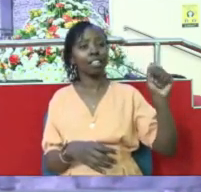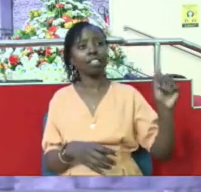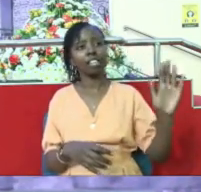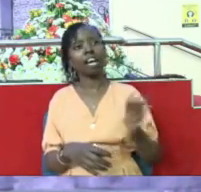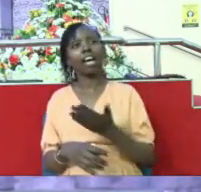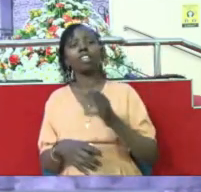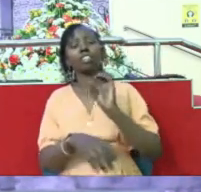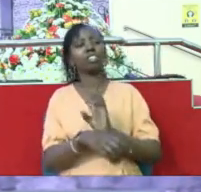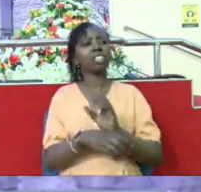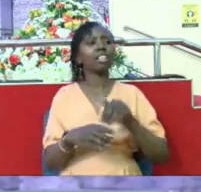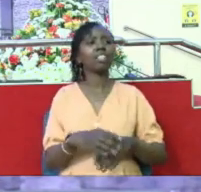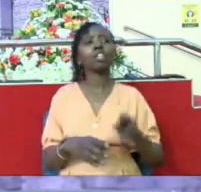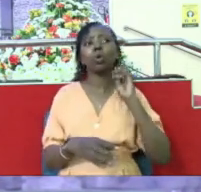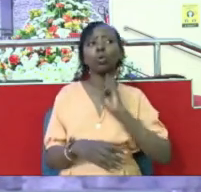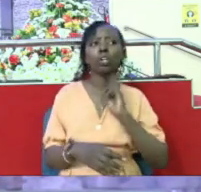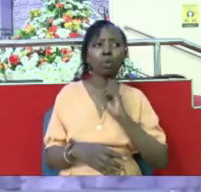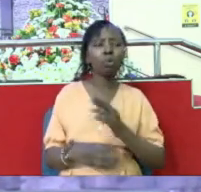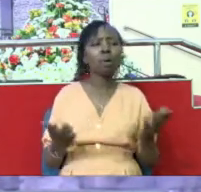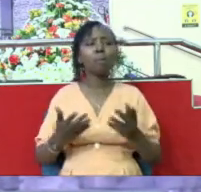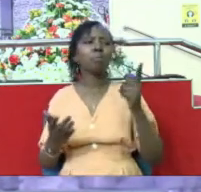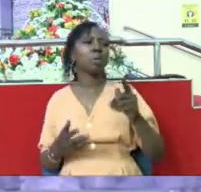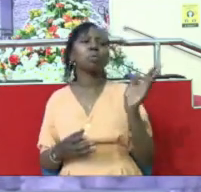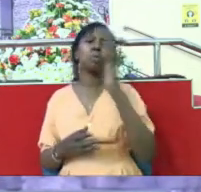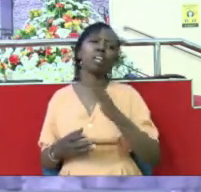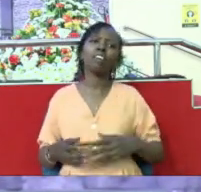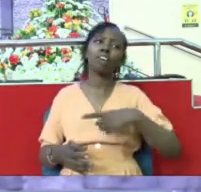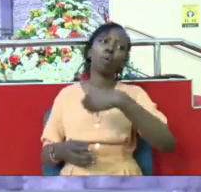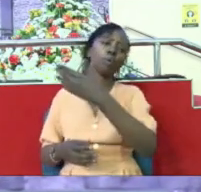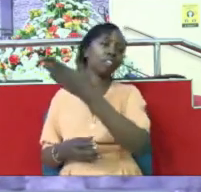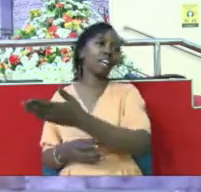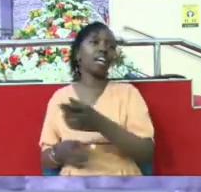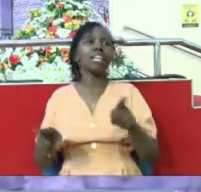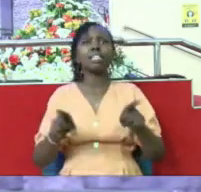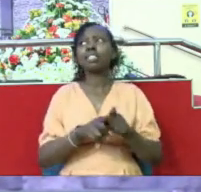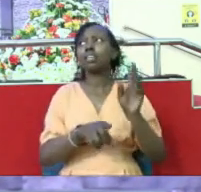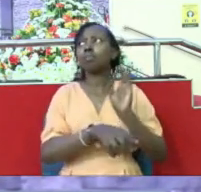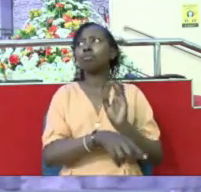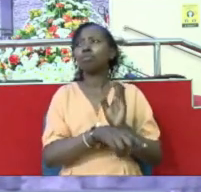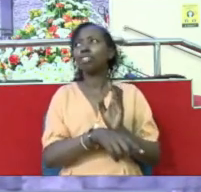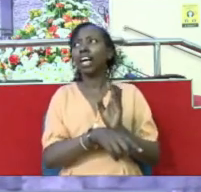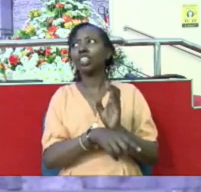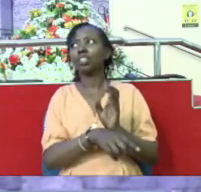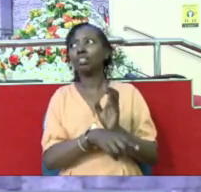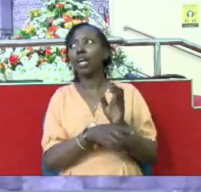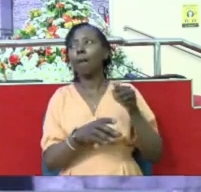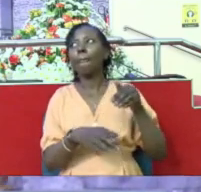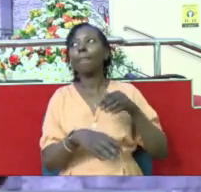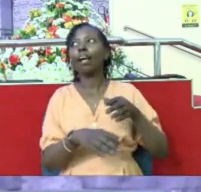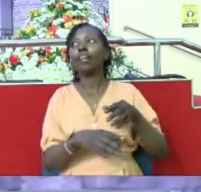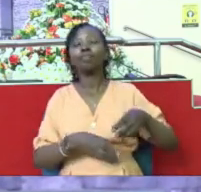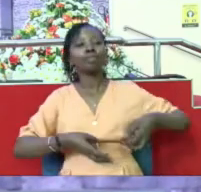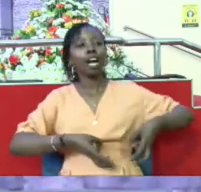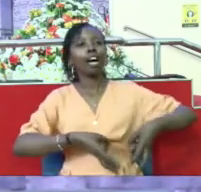some of you might never go, the super highway, which some of you will never go. We are planting a